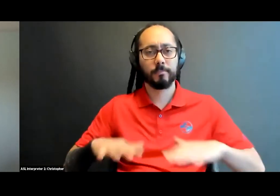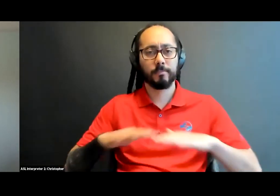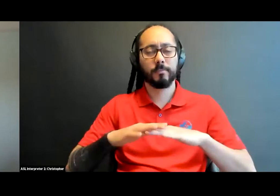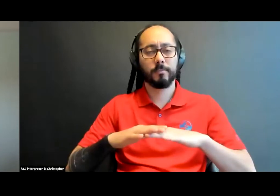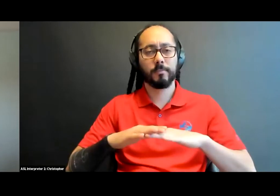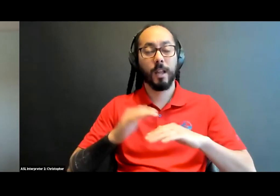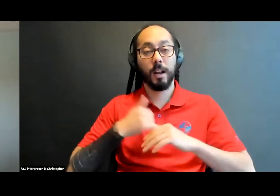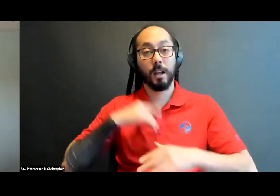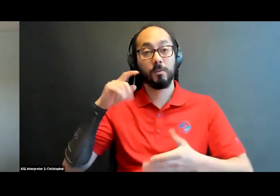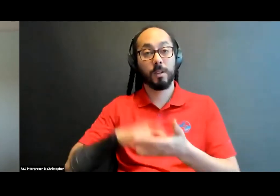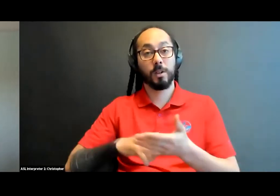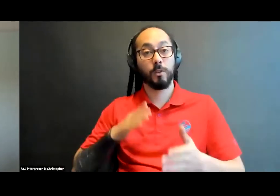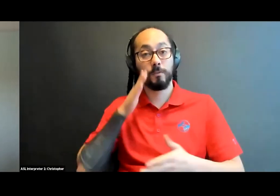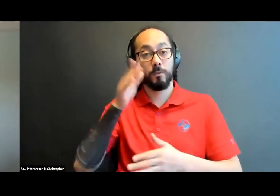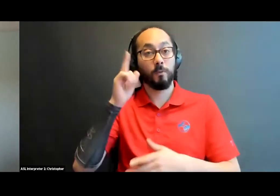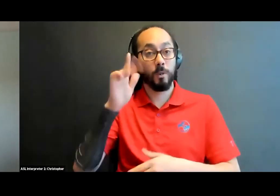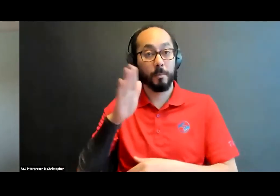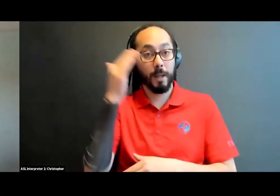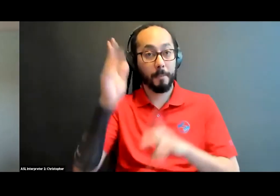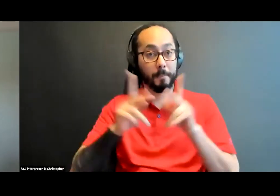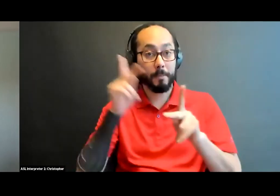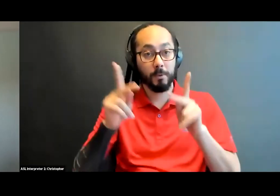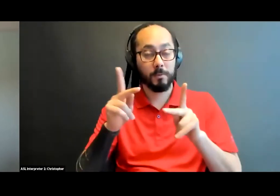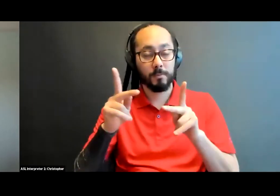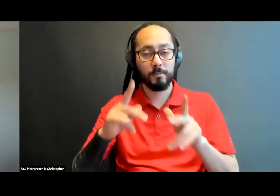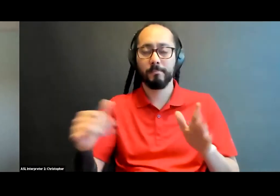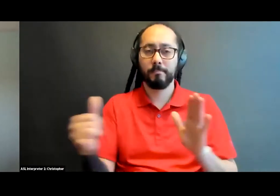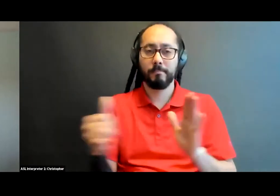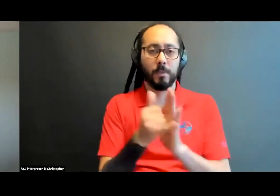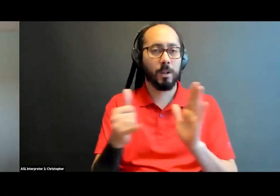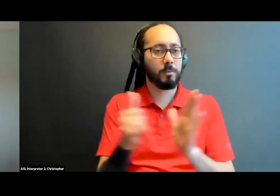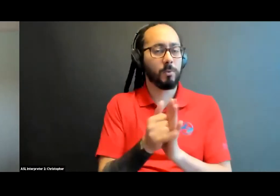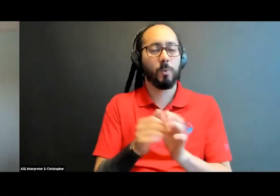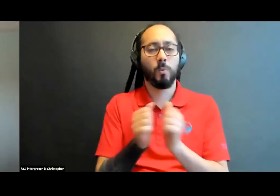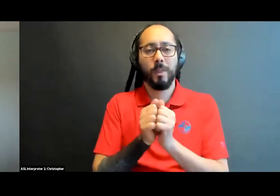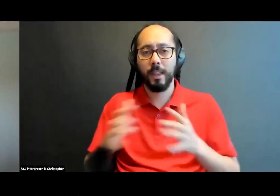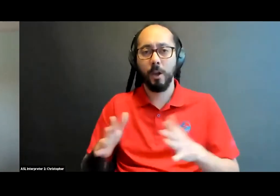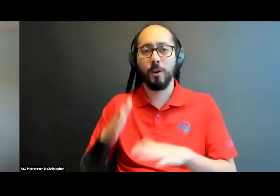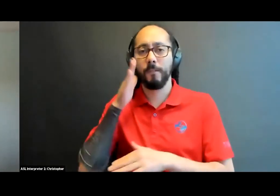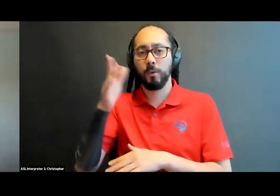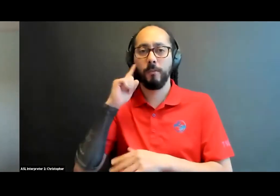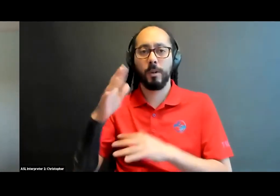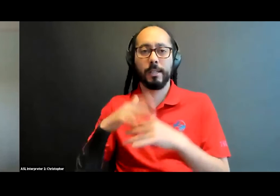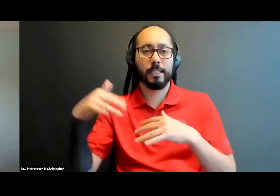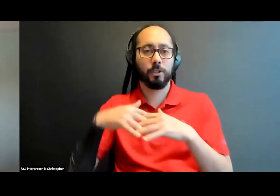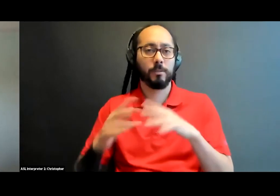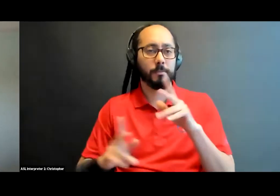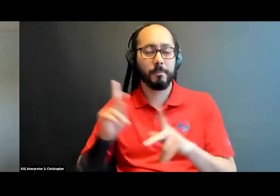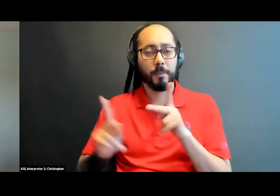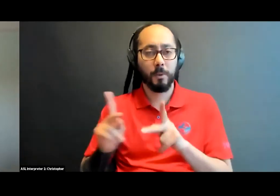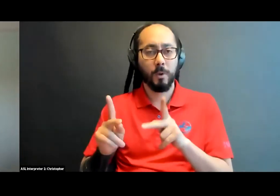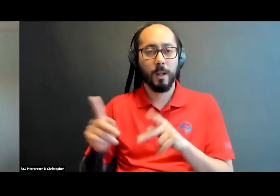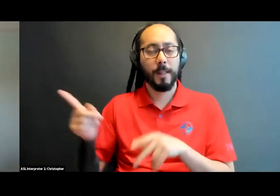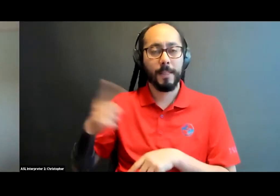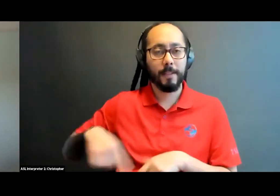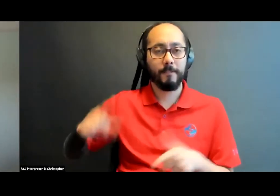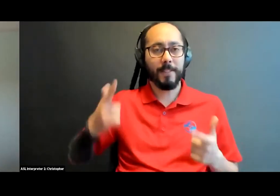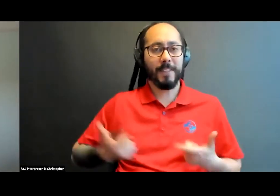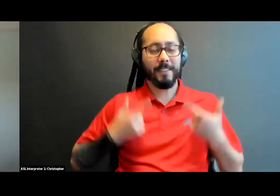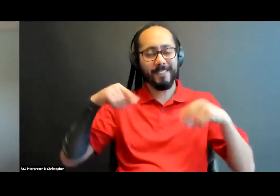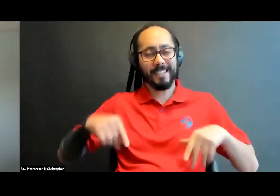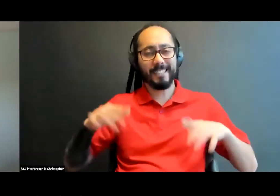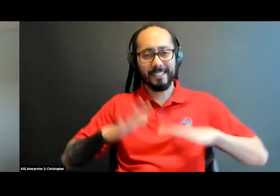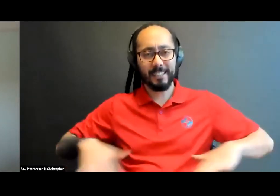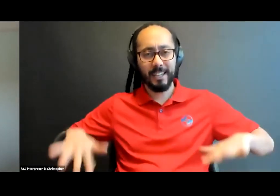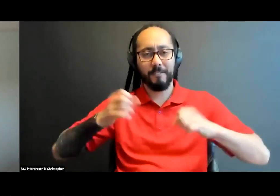peoples is not possible without a future for Indigenous peoples who have lived in these territories for